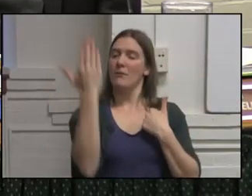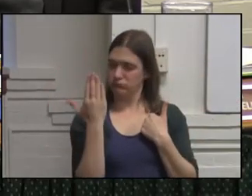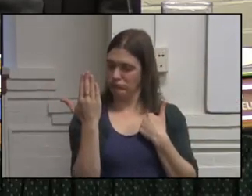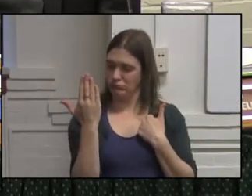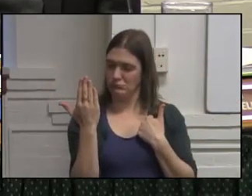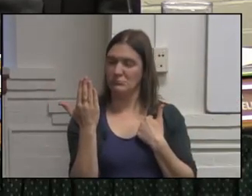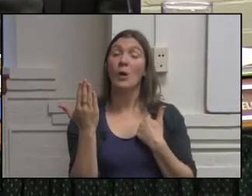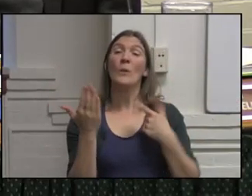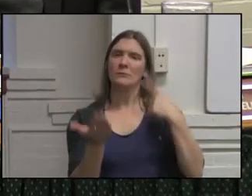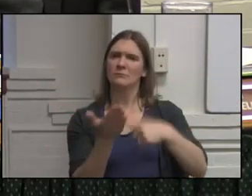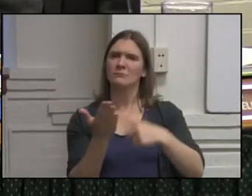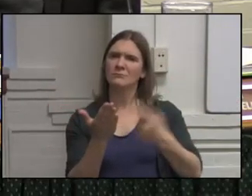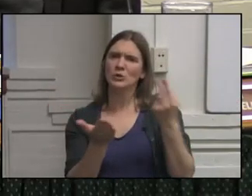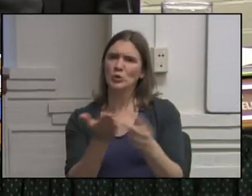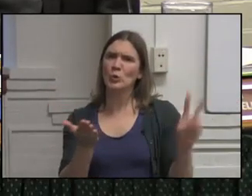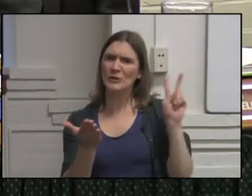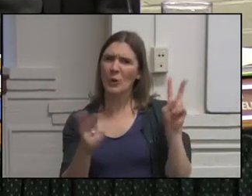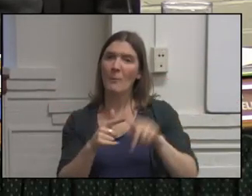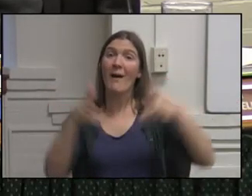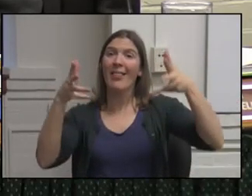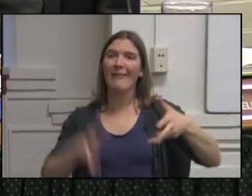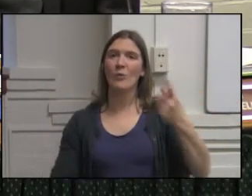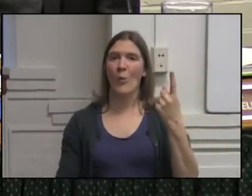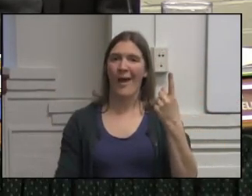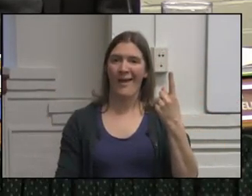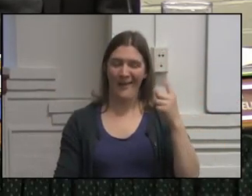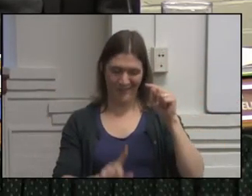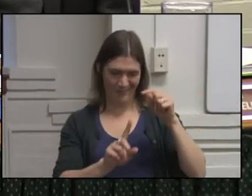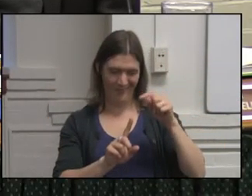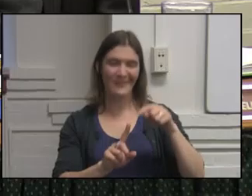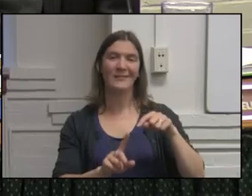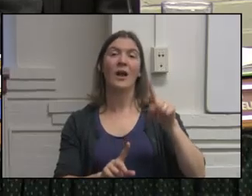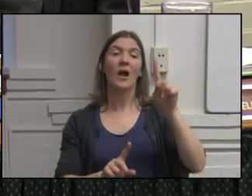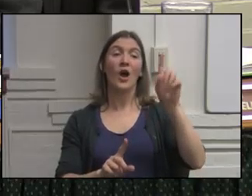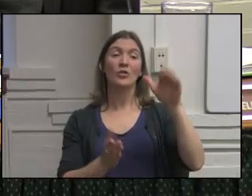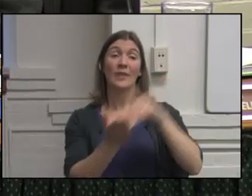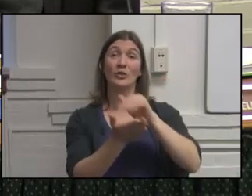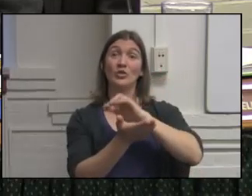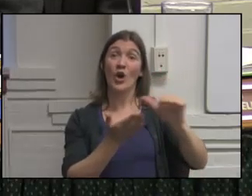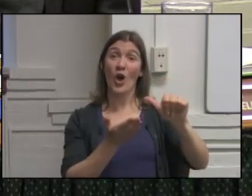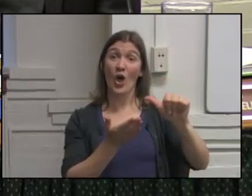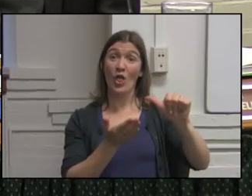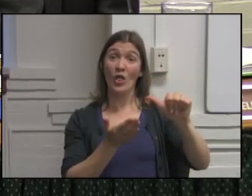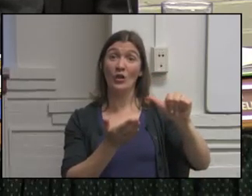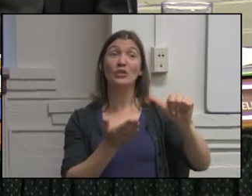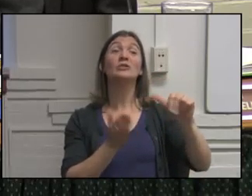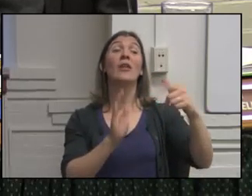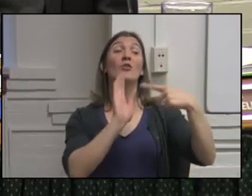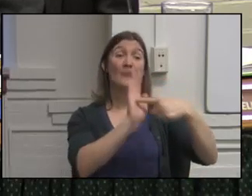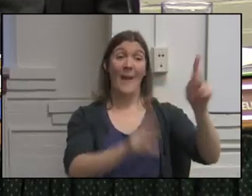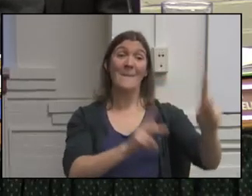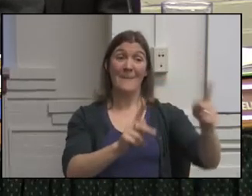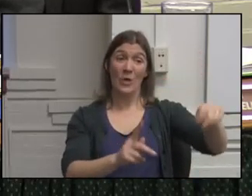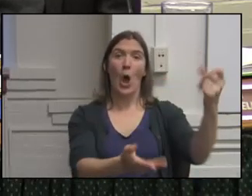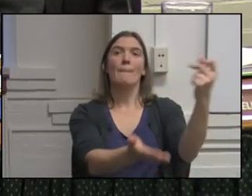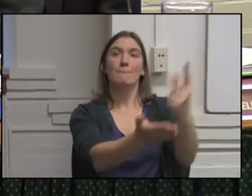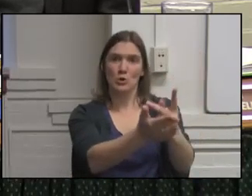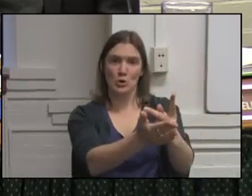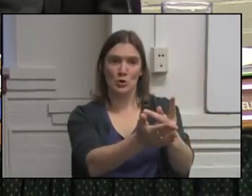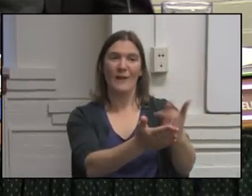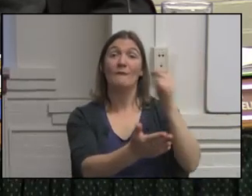we are going to be discussing item number 4, and that is the $100,000 that representative town meeting approved